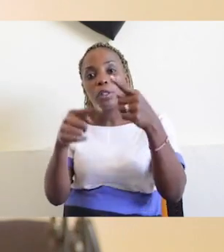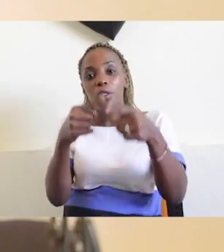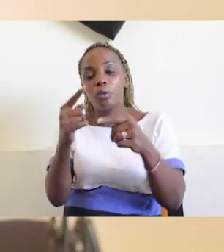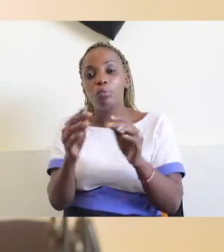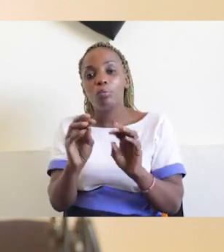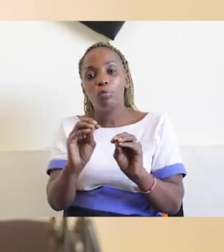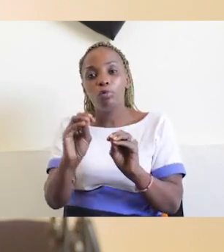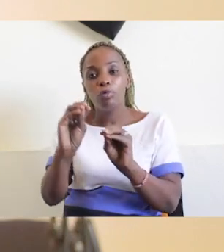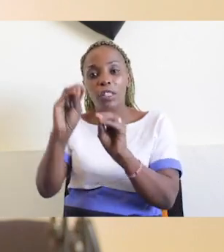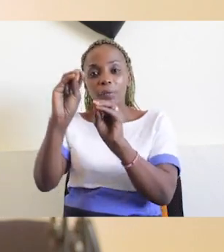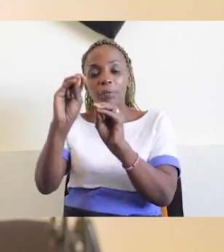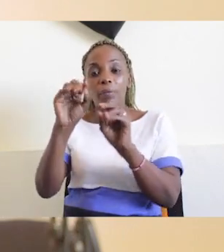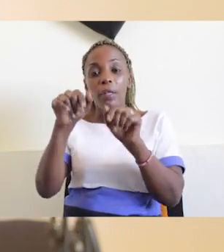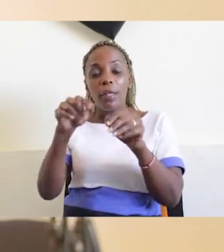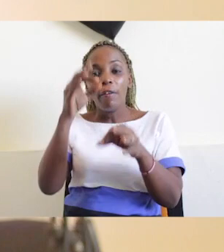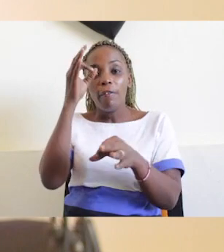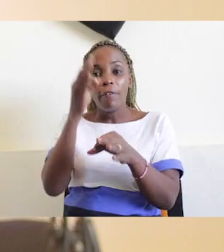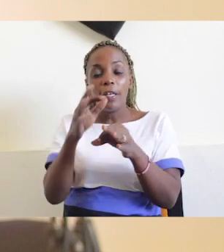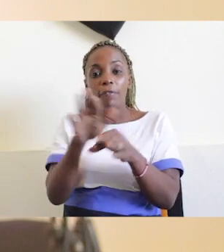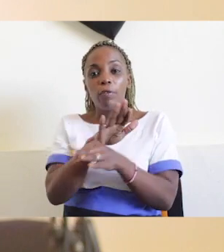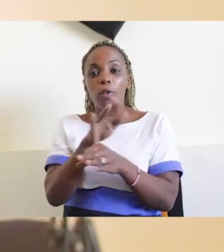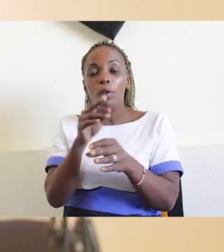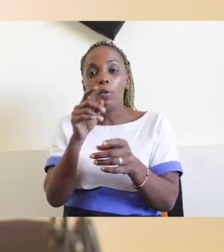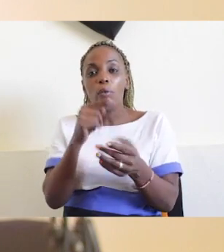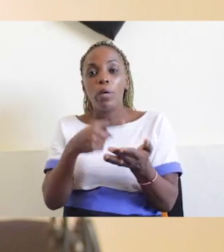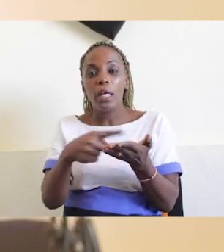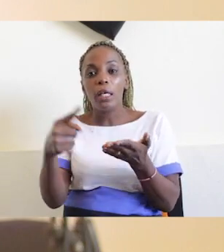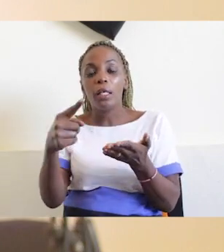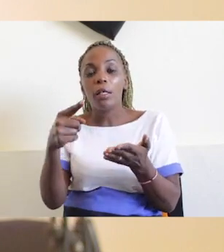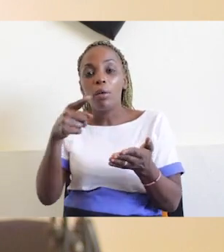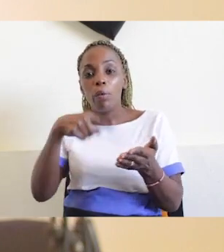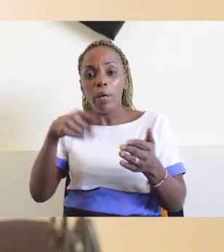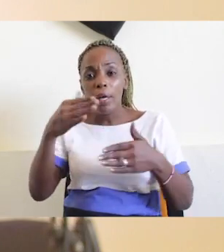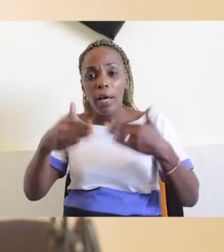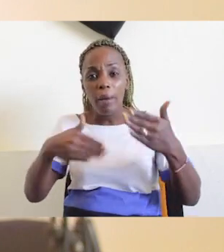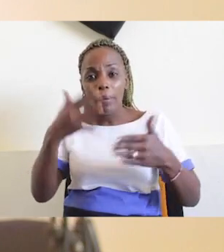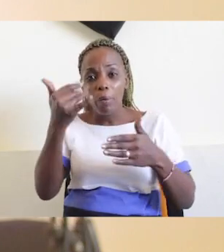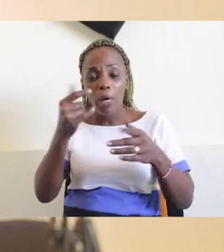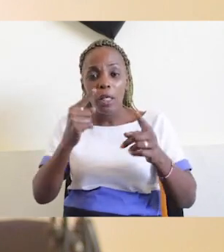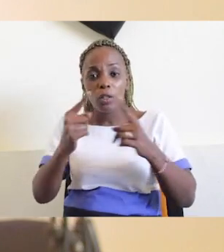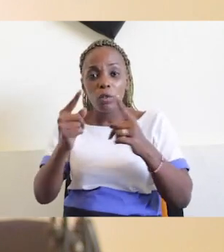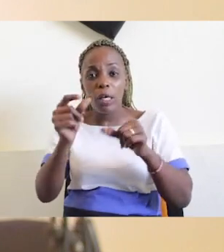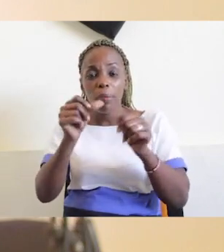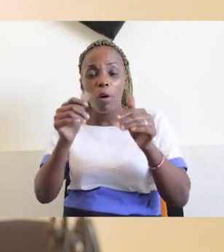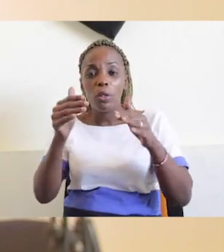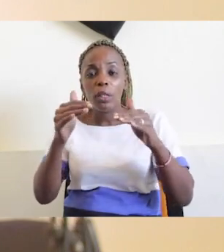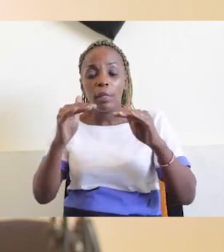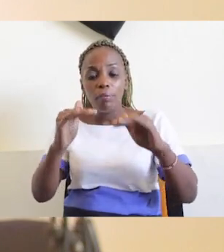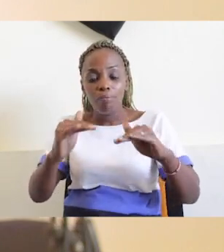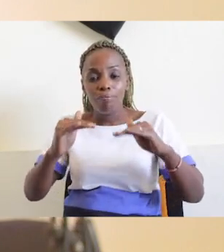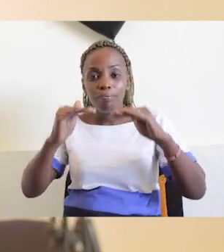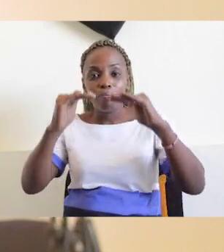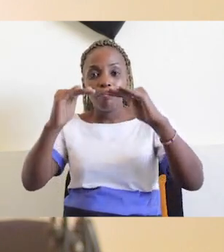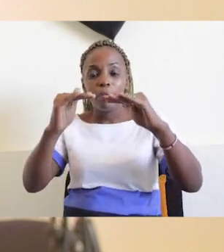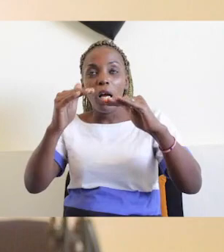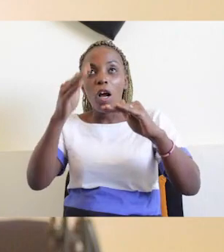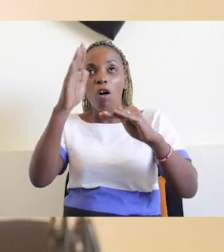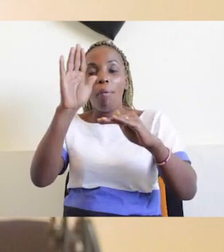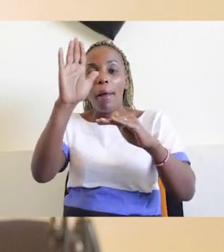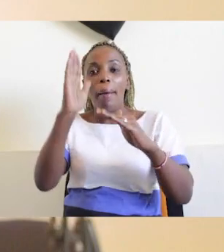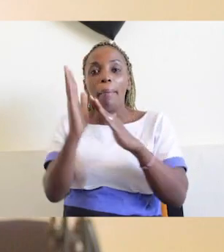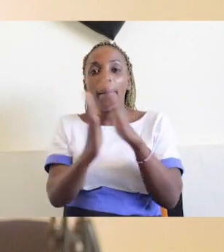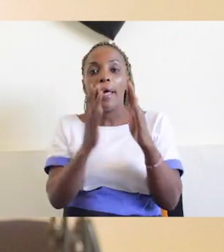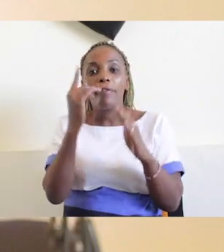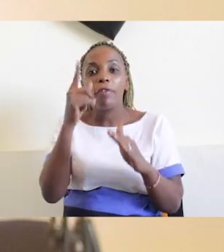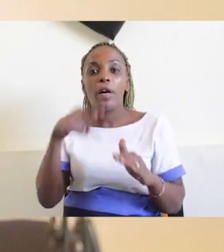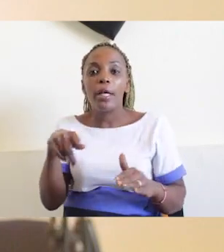This being our fifth week, we are so delighted because we are talking about getting to that level that God has for us.